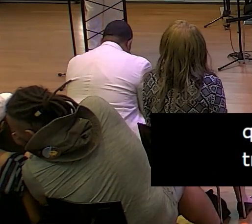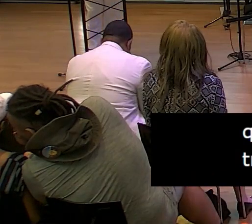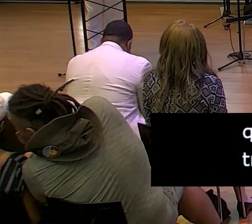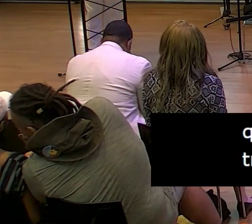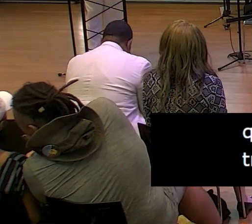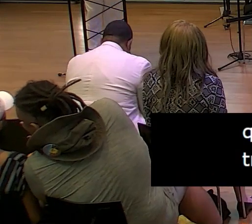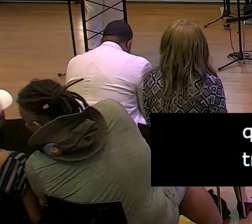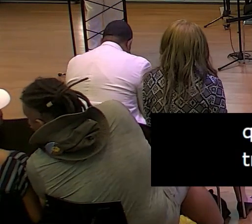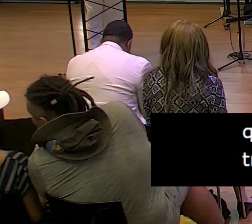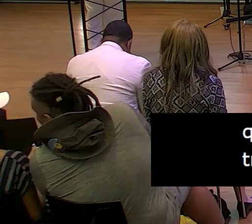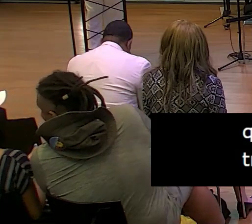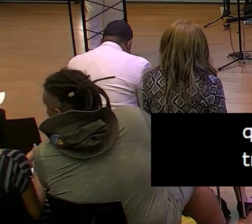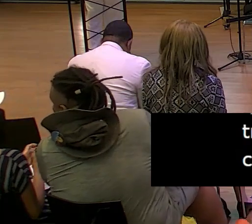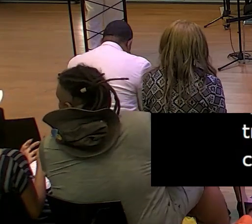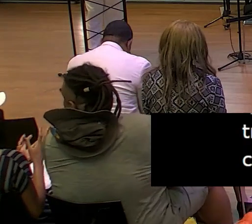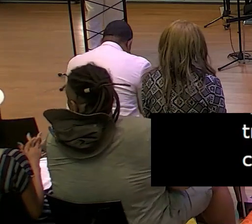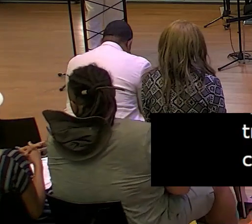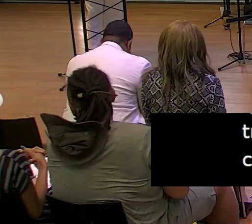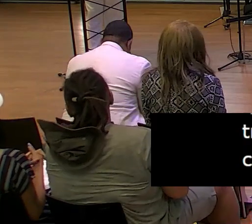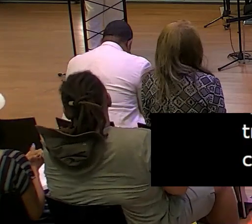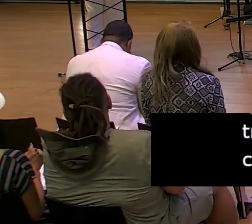I'm sorry, I was ignoring him. What did you say?